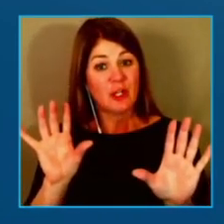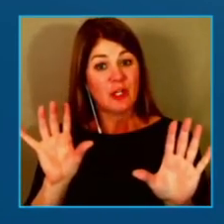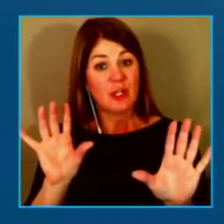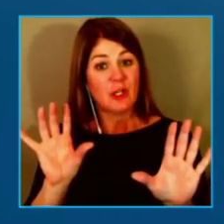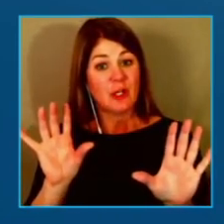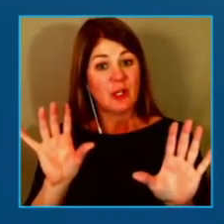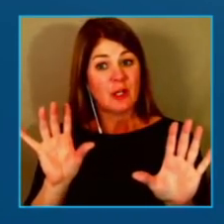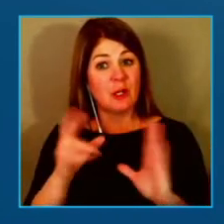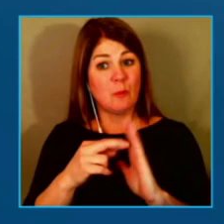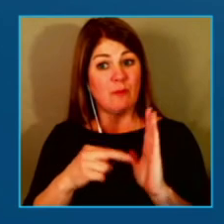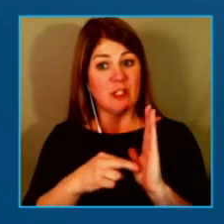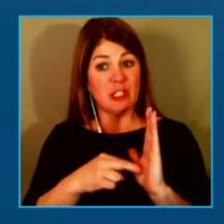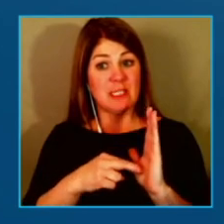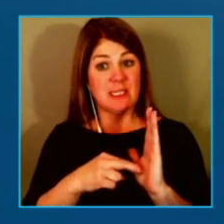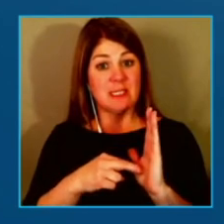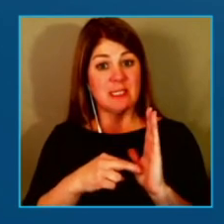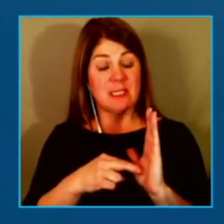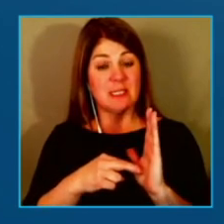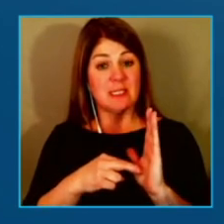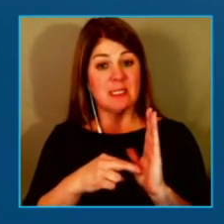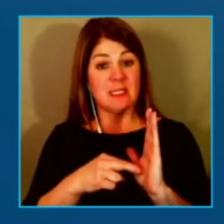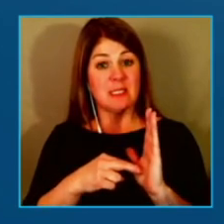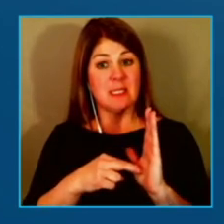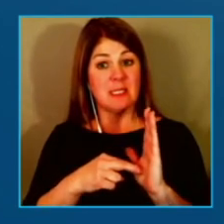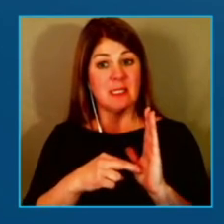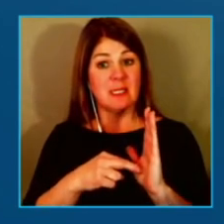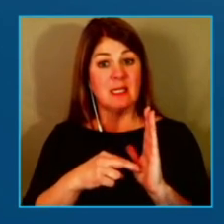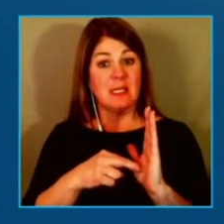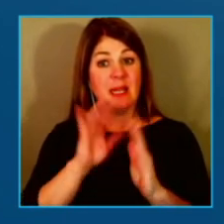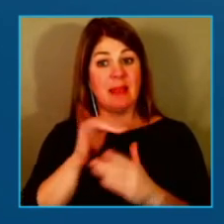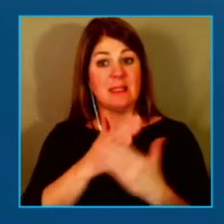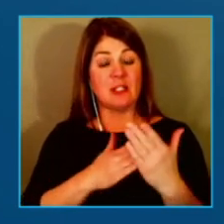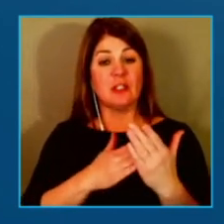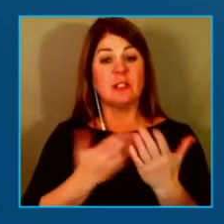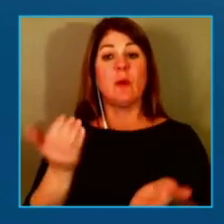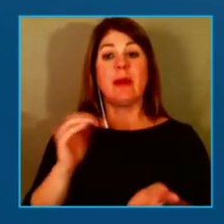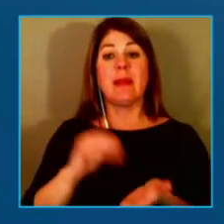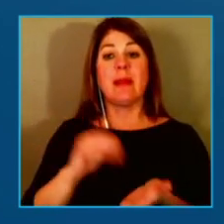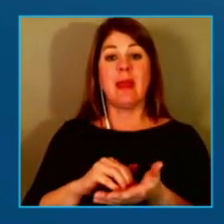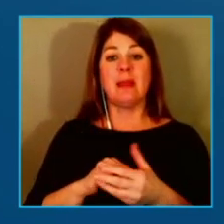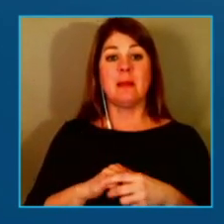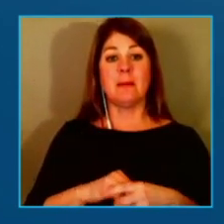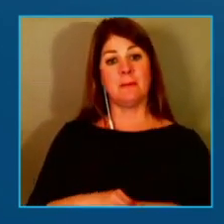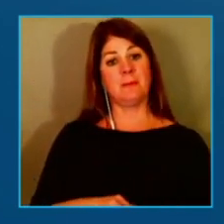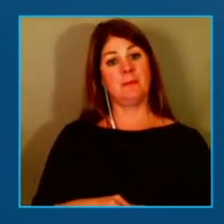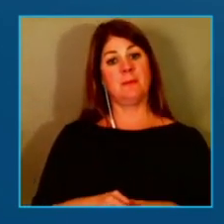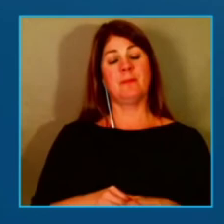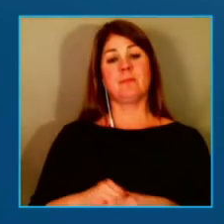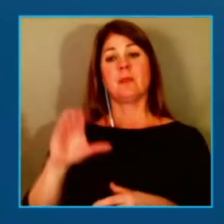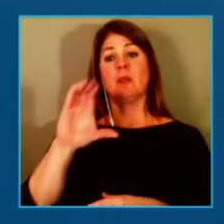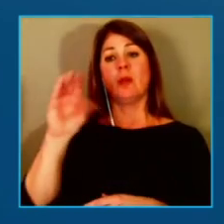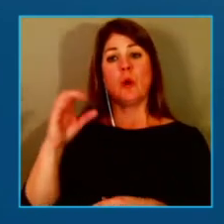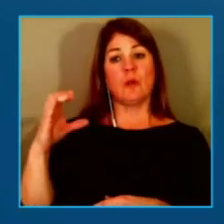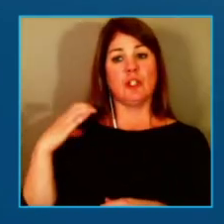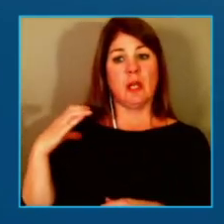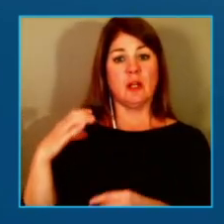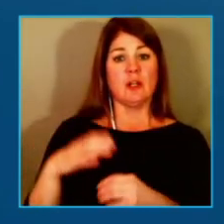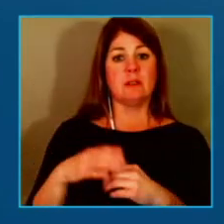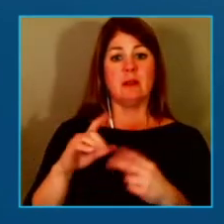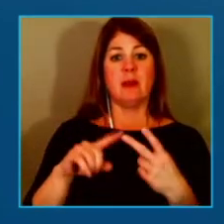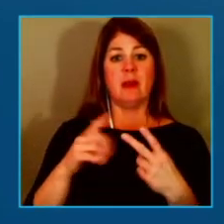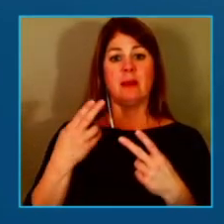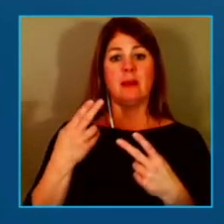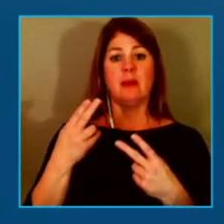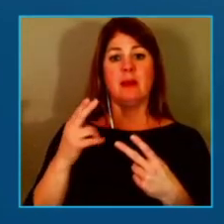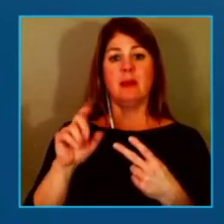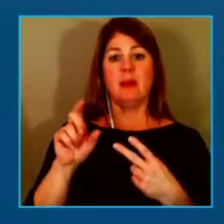provision in Section 2. So again, Helen, you, and the co-chairs obviously, and Helen need to guide